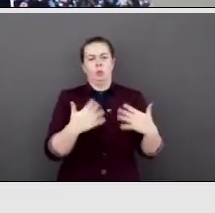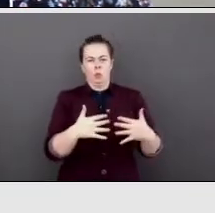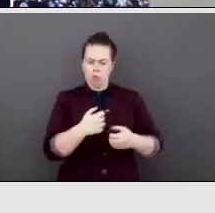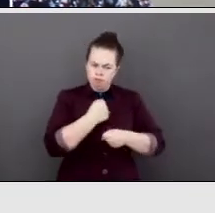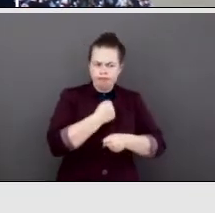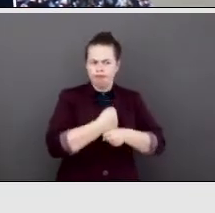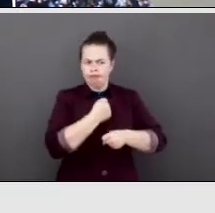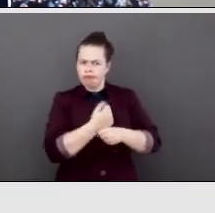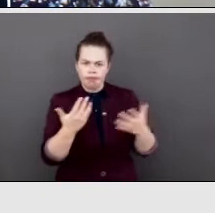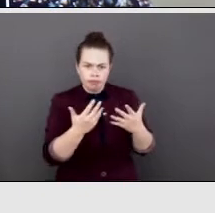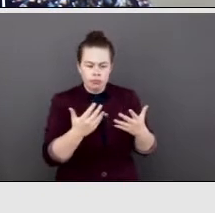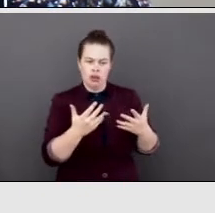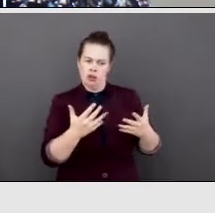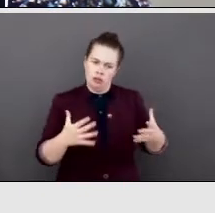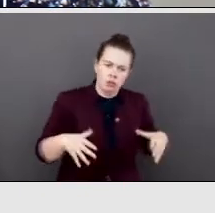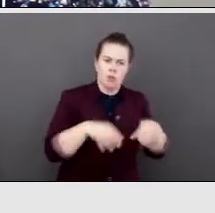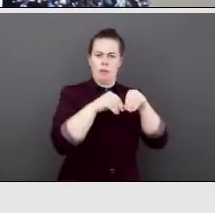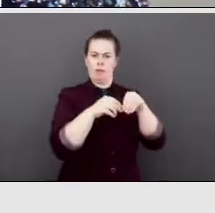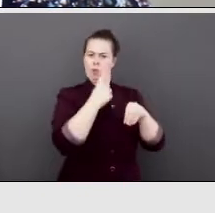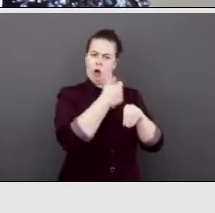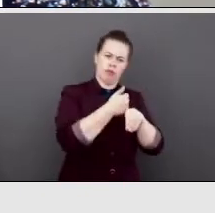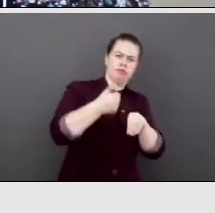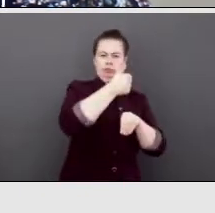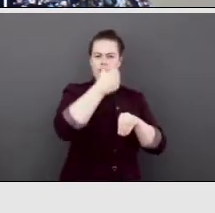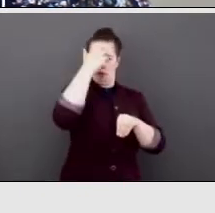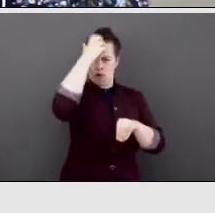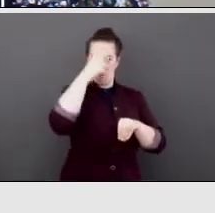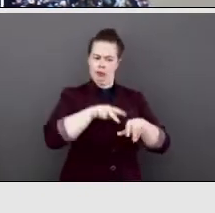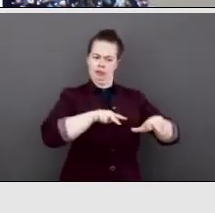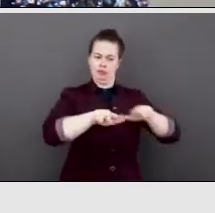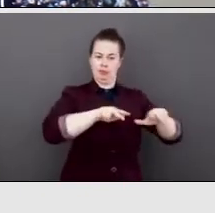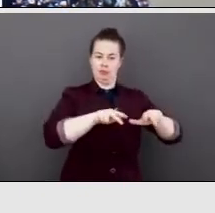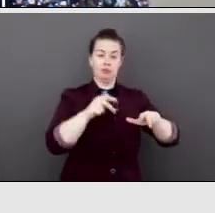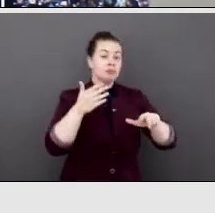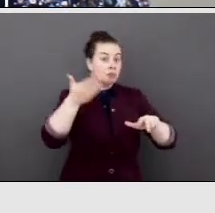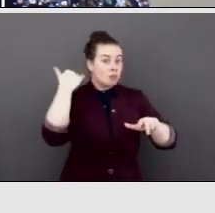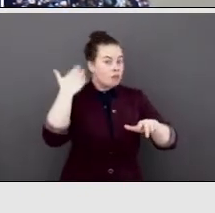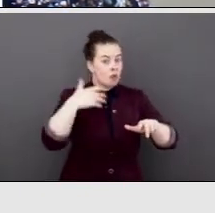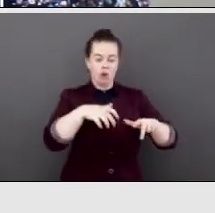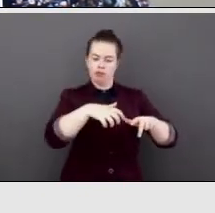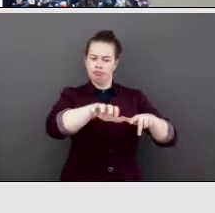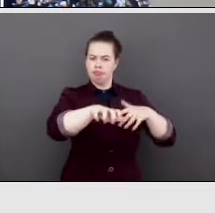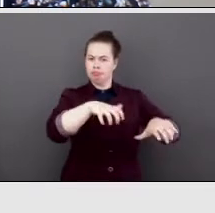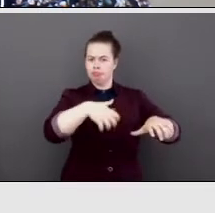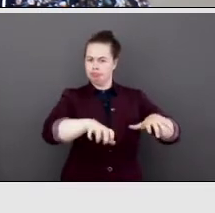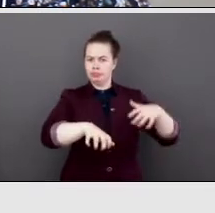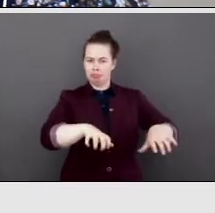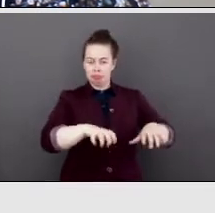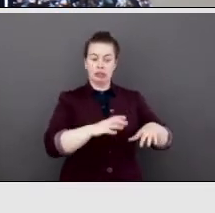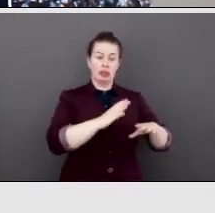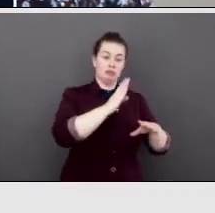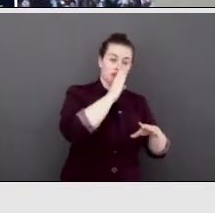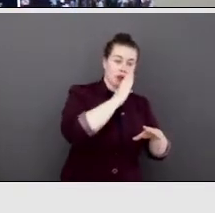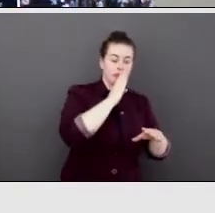been taking steps to unify their healthcare system, which used to be highly fragmented with poor coordination between the public and the private